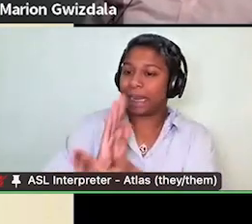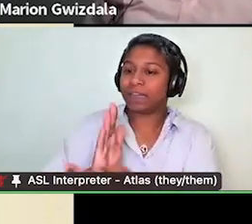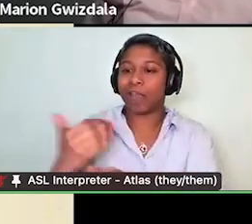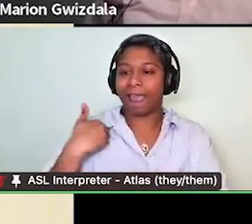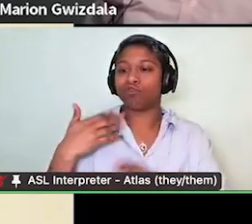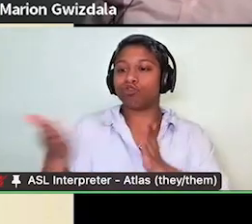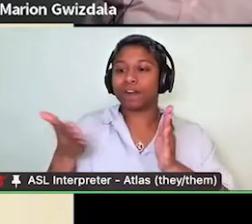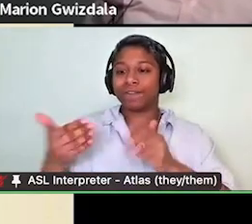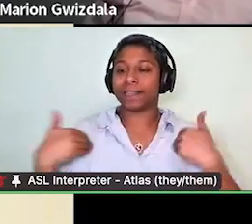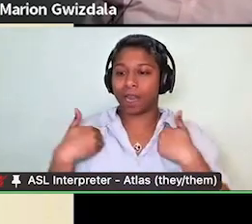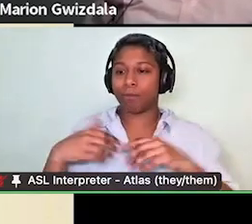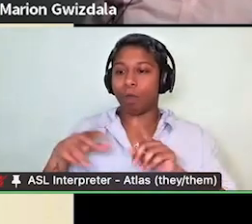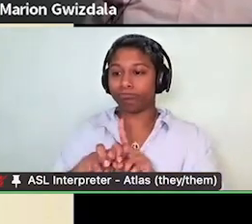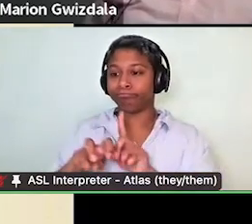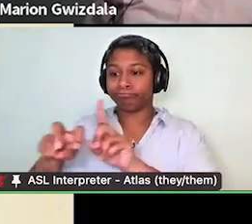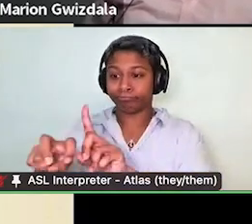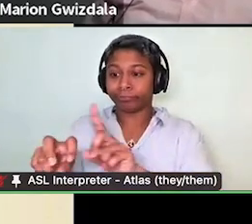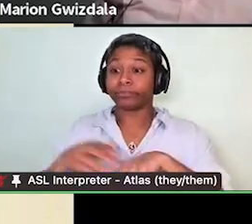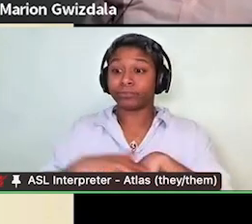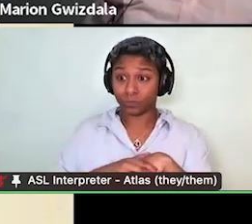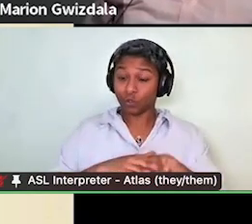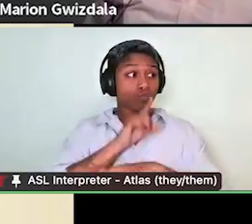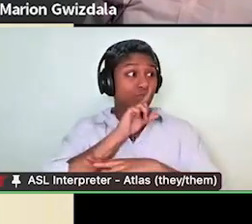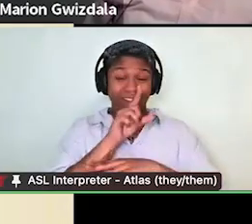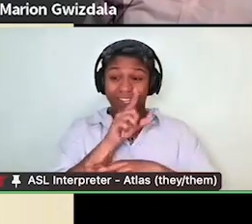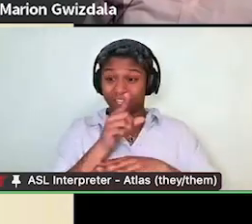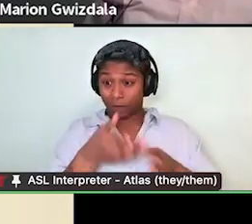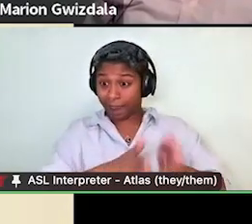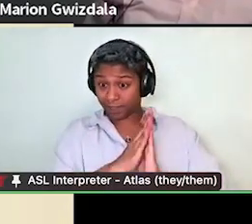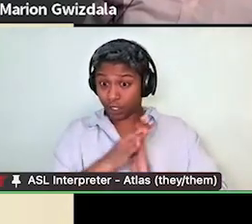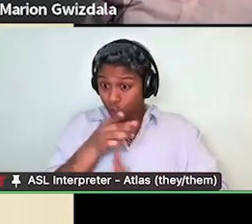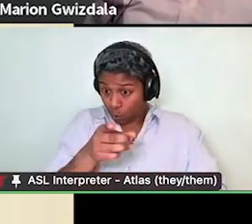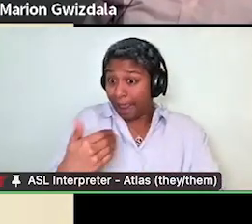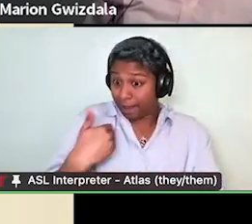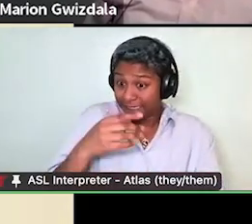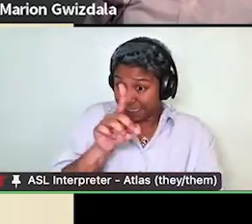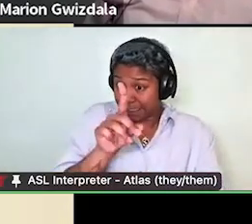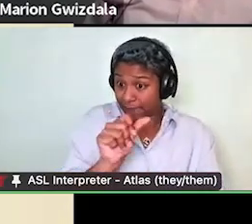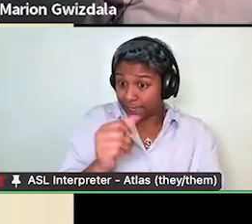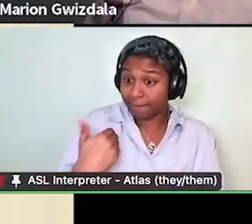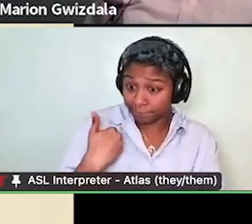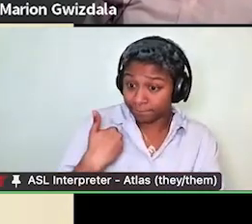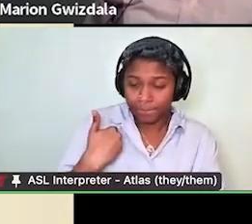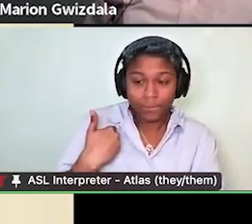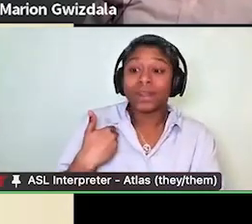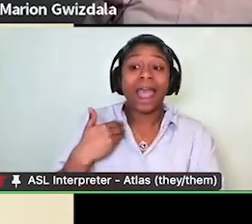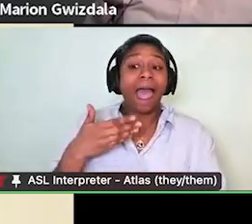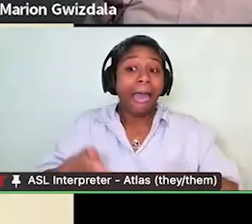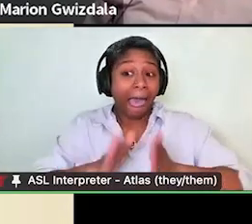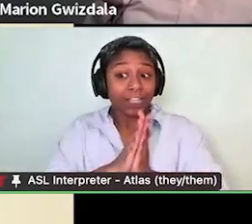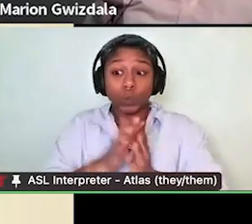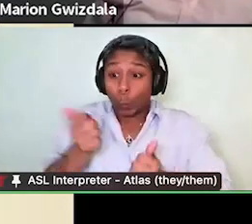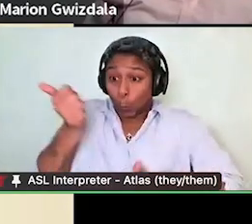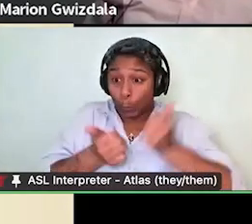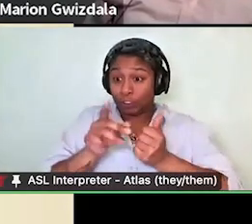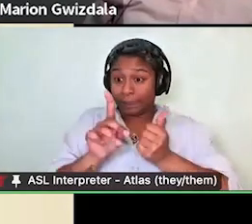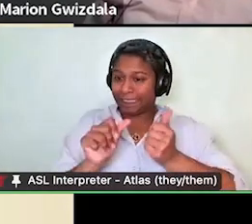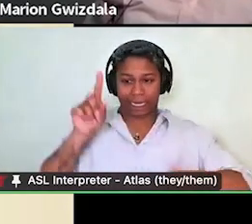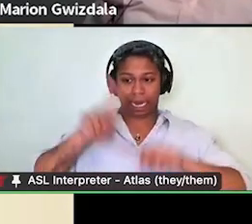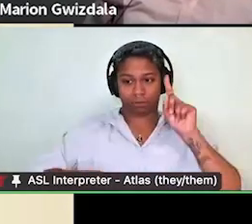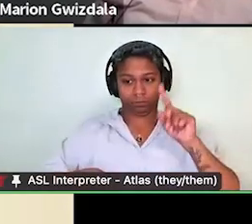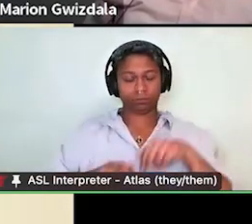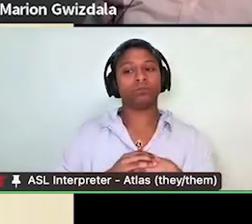you a person with a disability? Now you can't ask what the disability is, and because many people